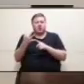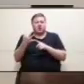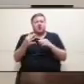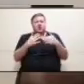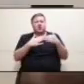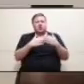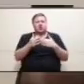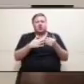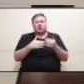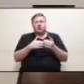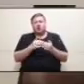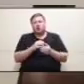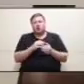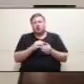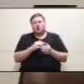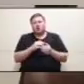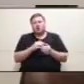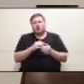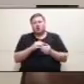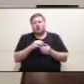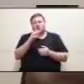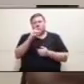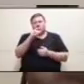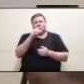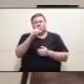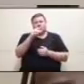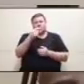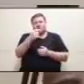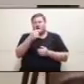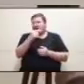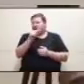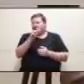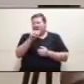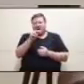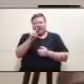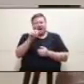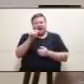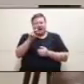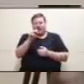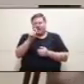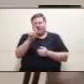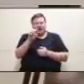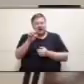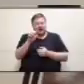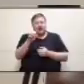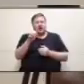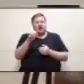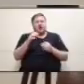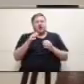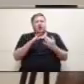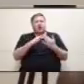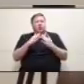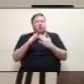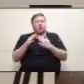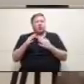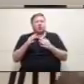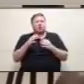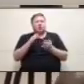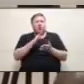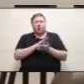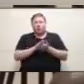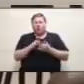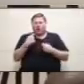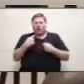a Canal Community Hall. The expenditure is 0, and then